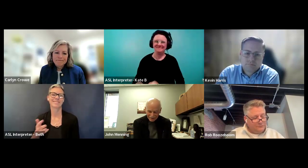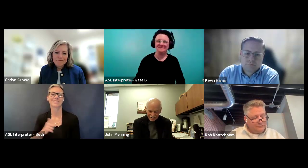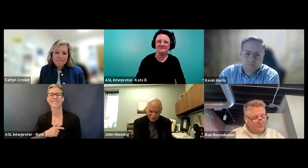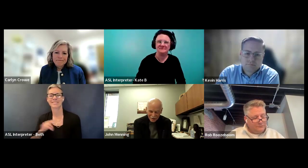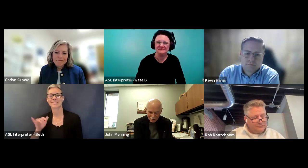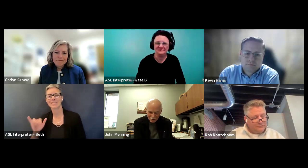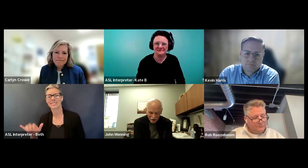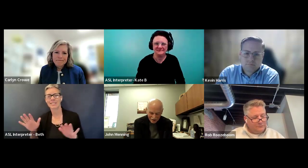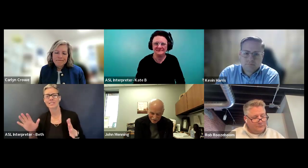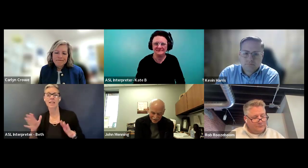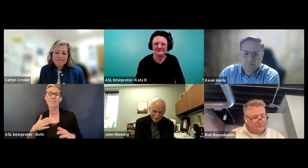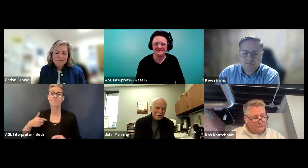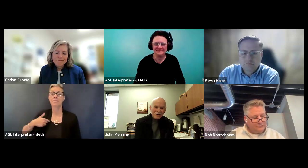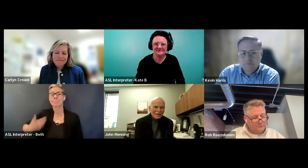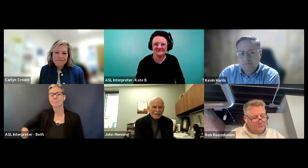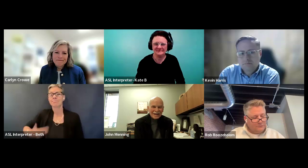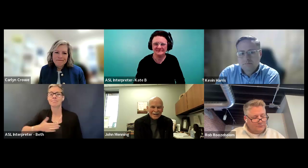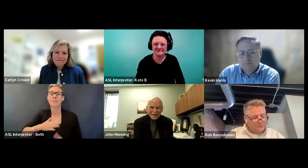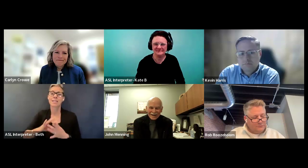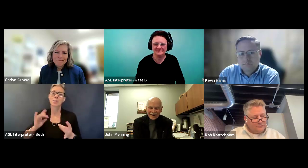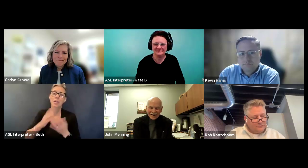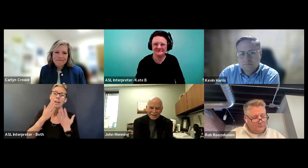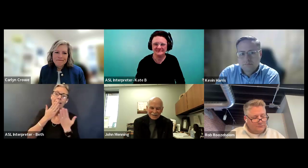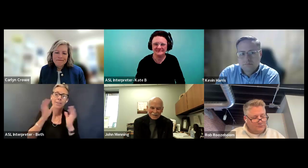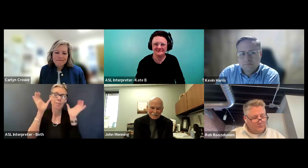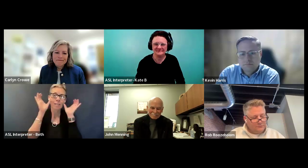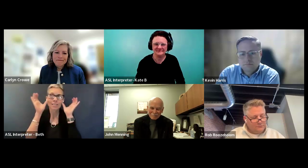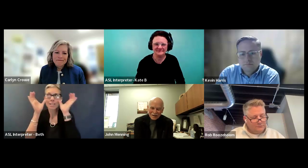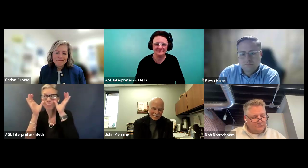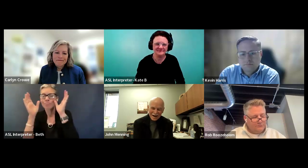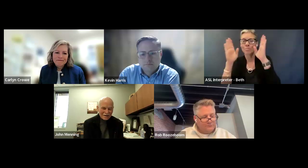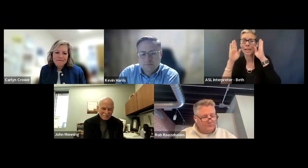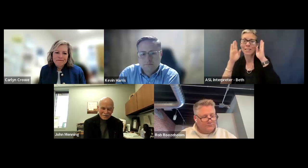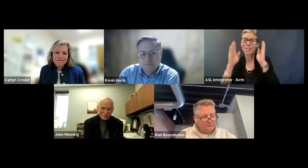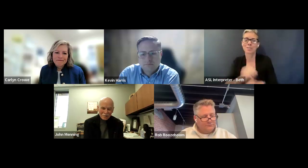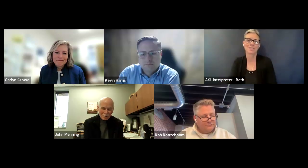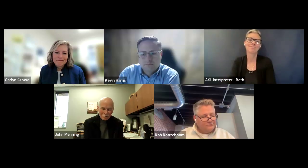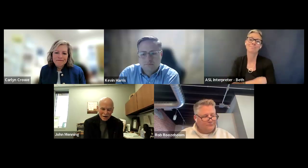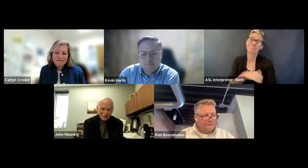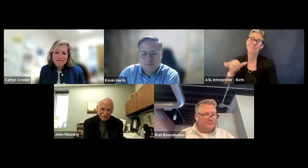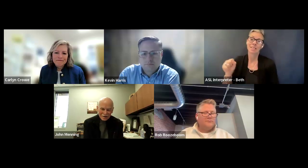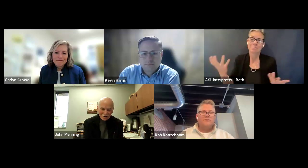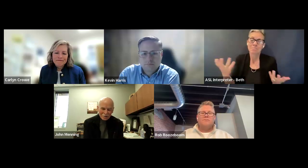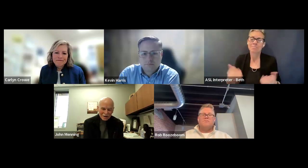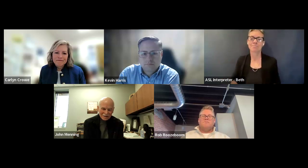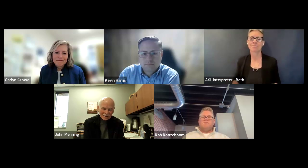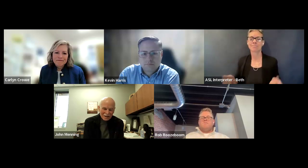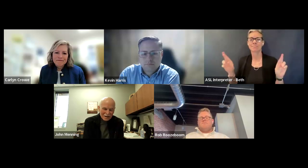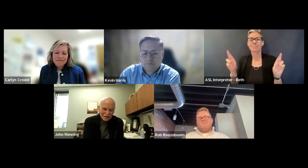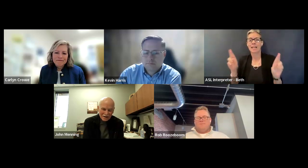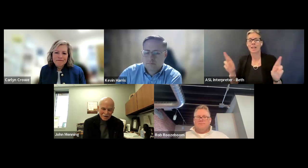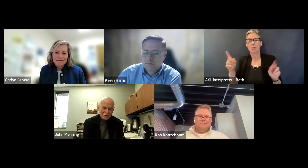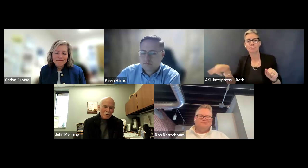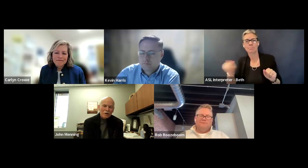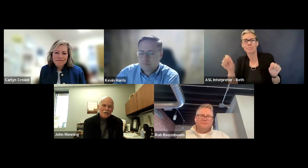at. That's my story. Thank you for listening, and yeah, hope you can